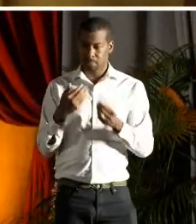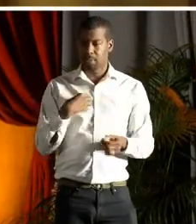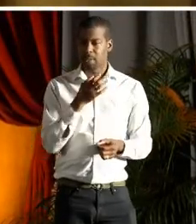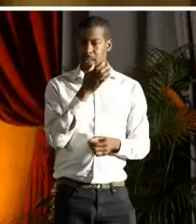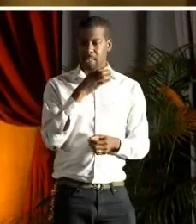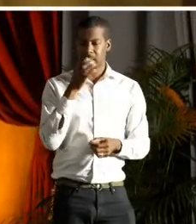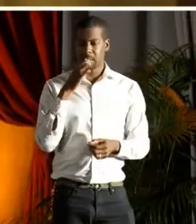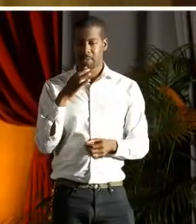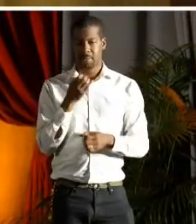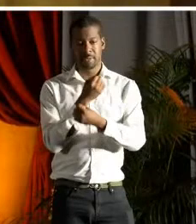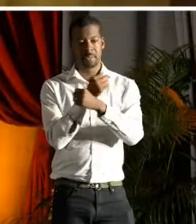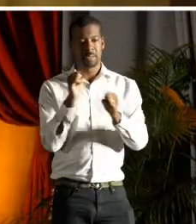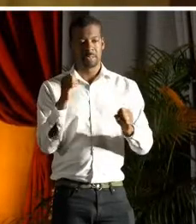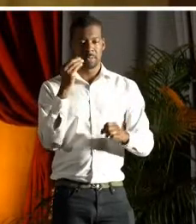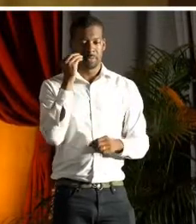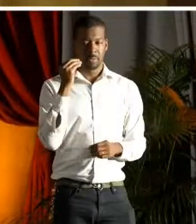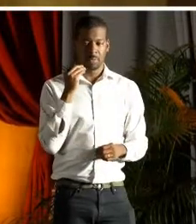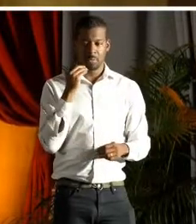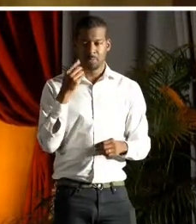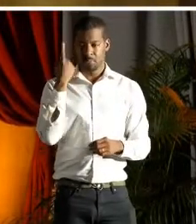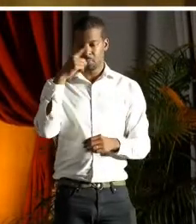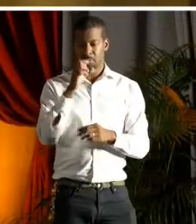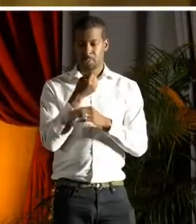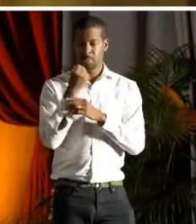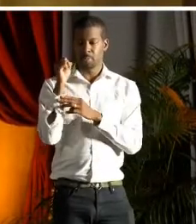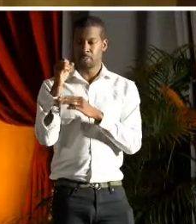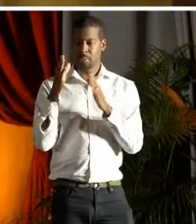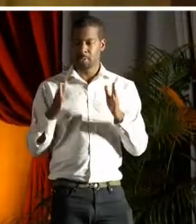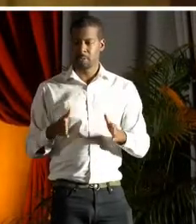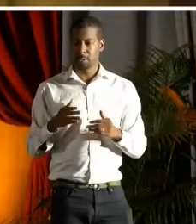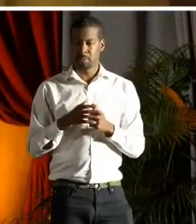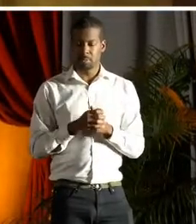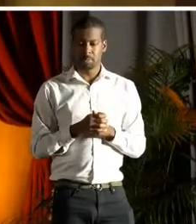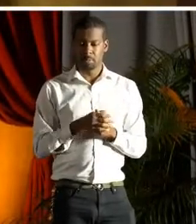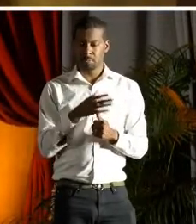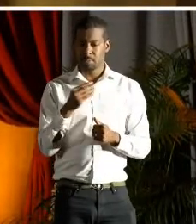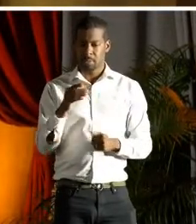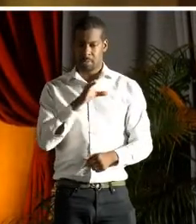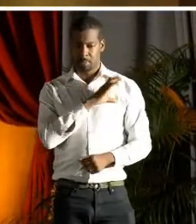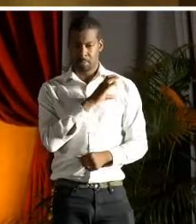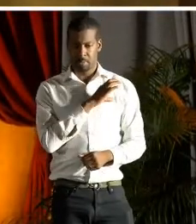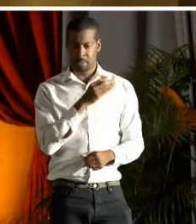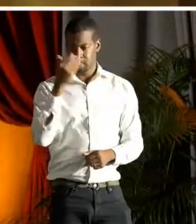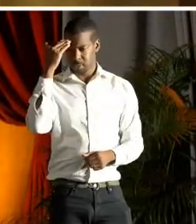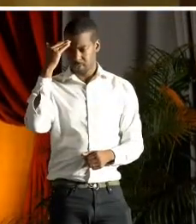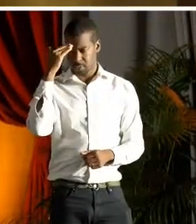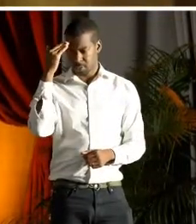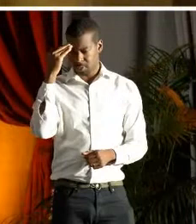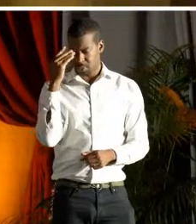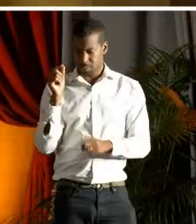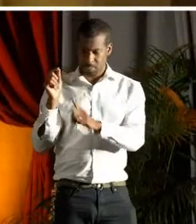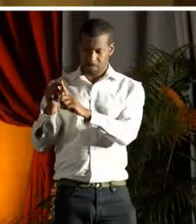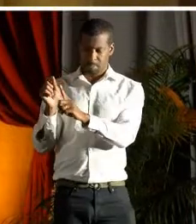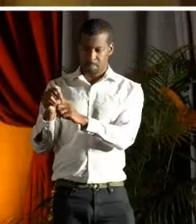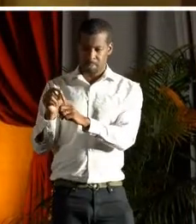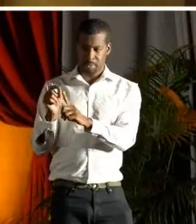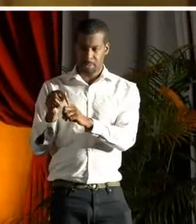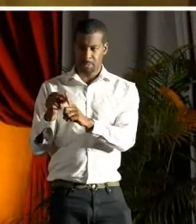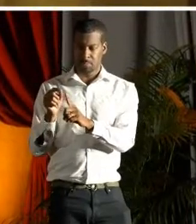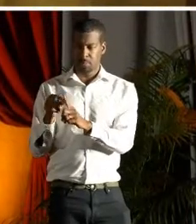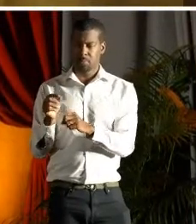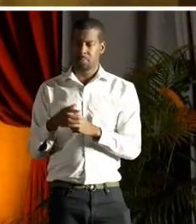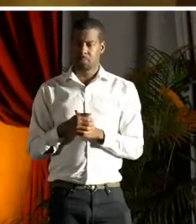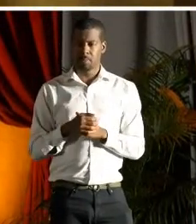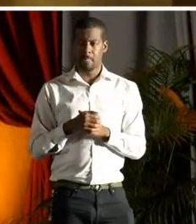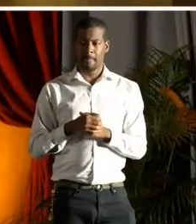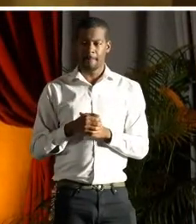a safe house for protesters. And the police knew that to harass people, that what they would do is